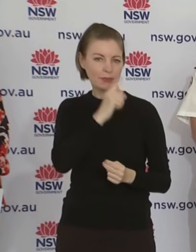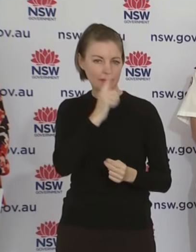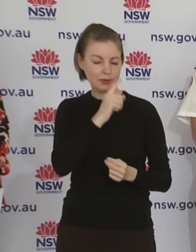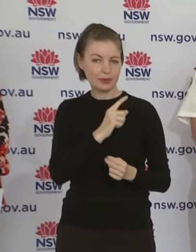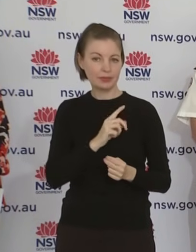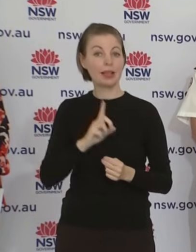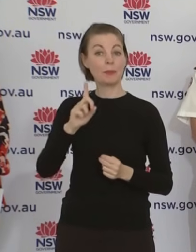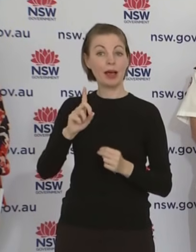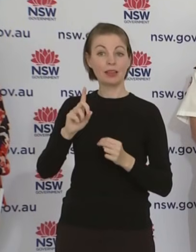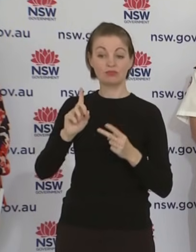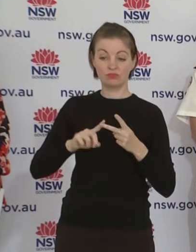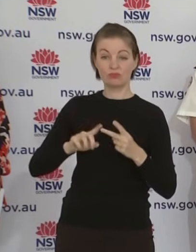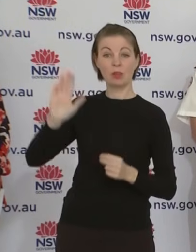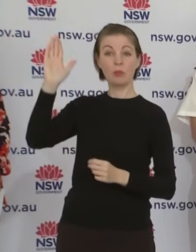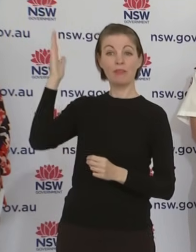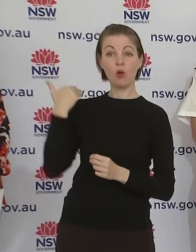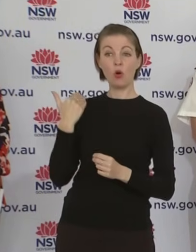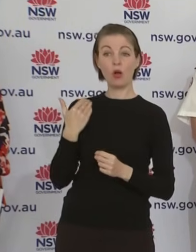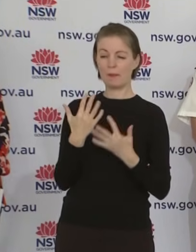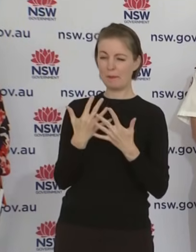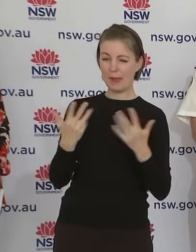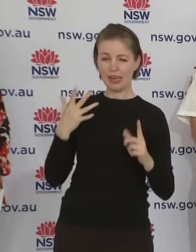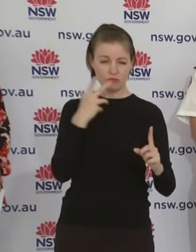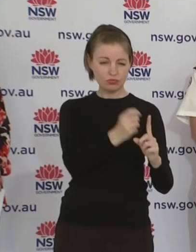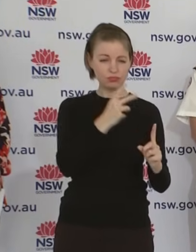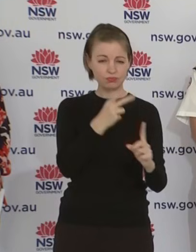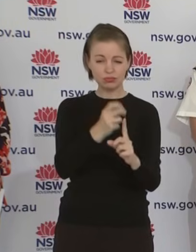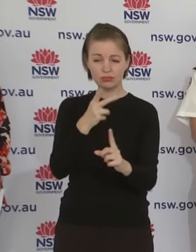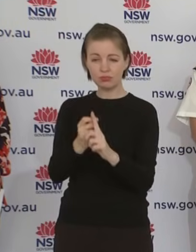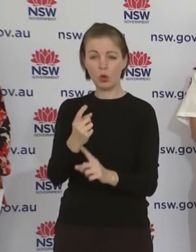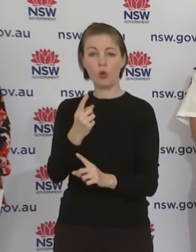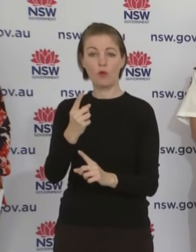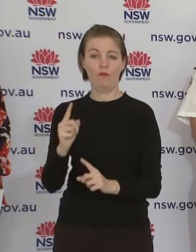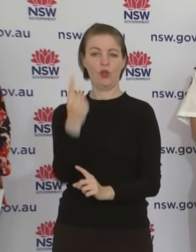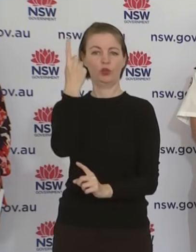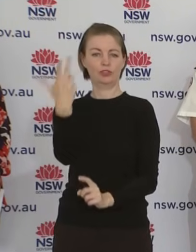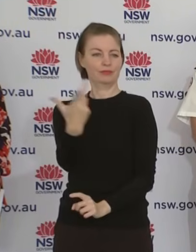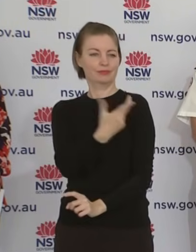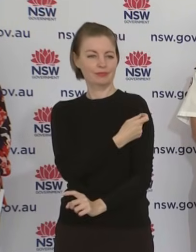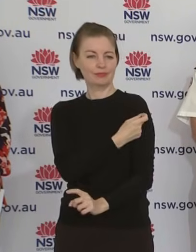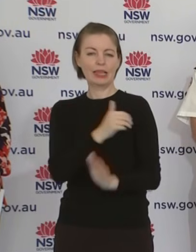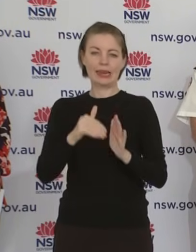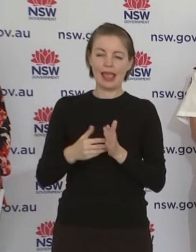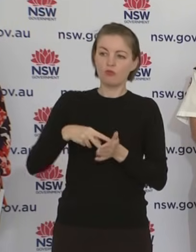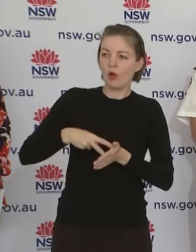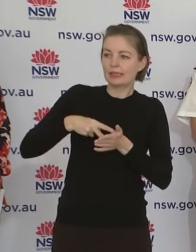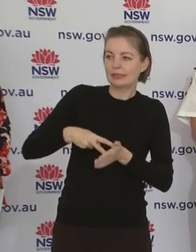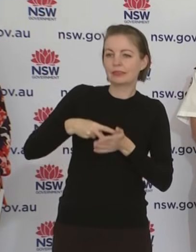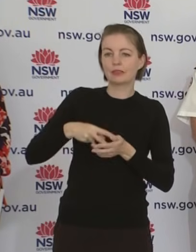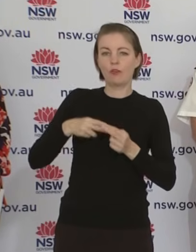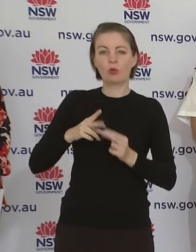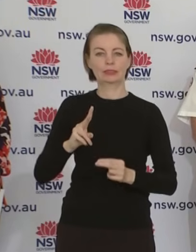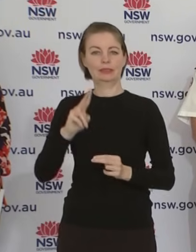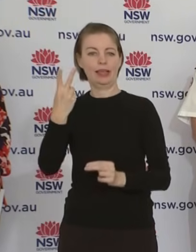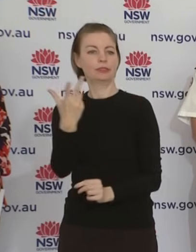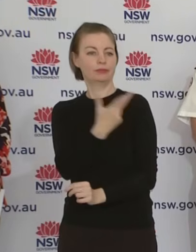first dose, obviously people have to wait a few weeks for their second dose. So there's those issues as well. But there is ample supply at Kudos Bank Arena today